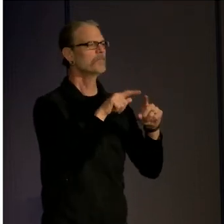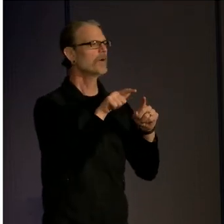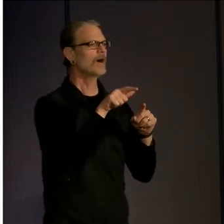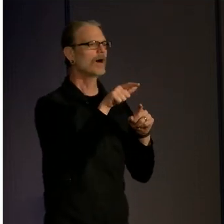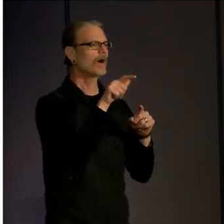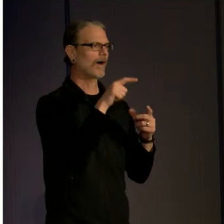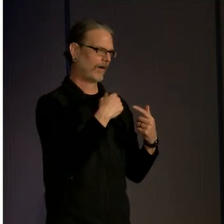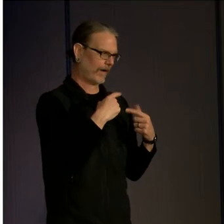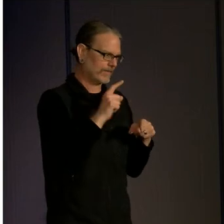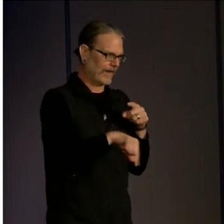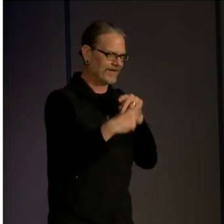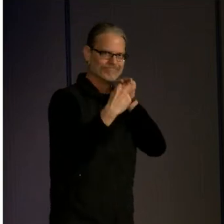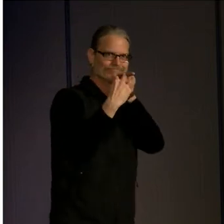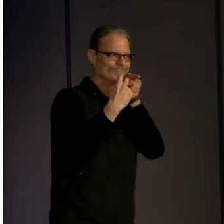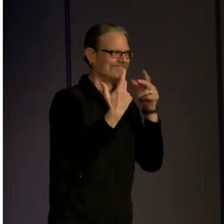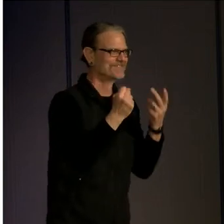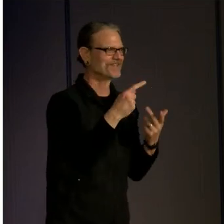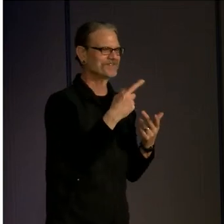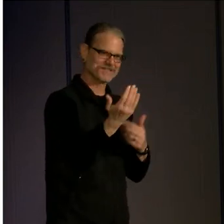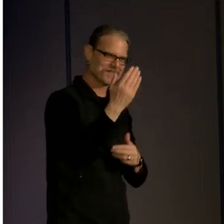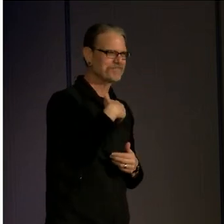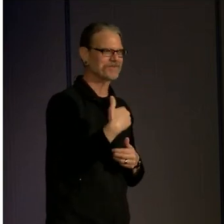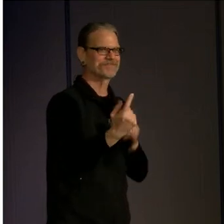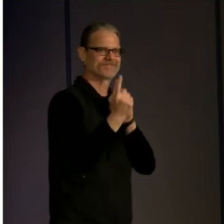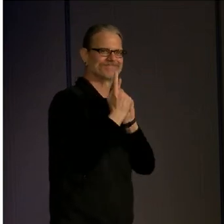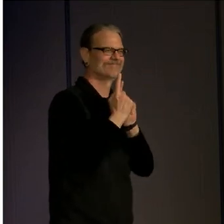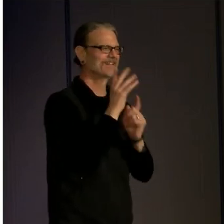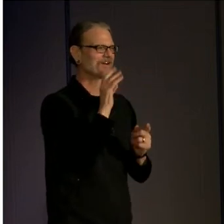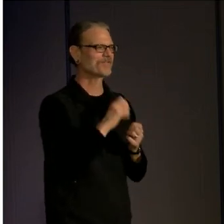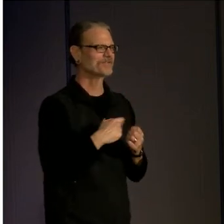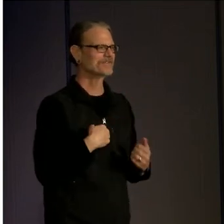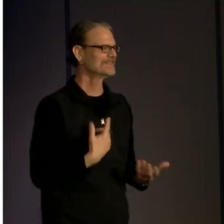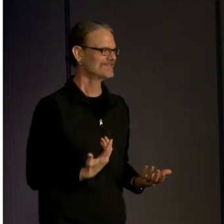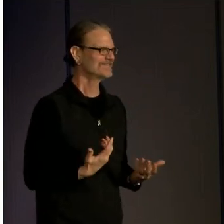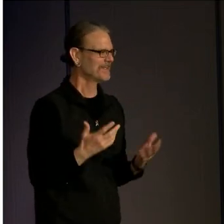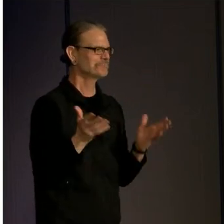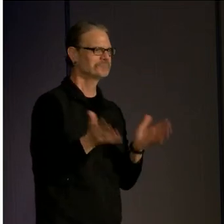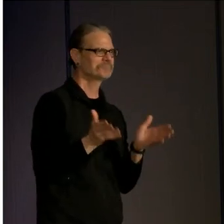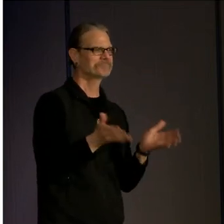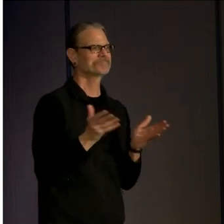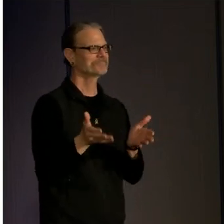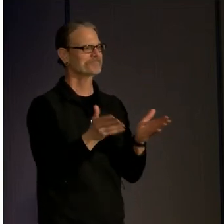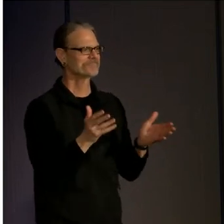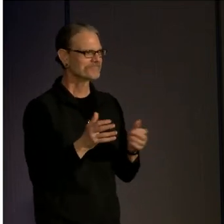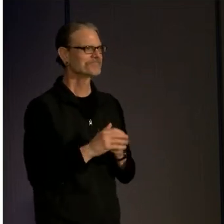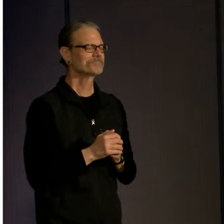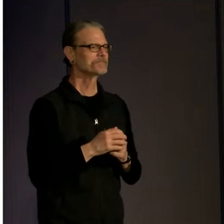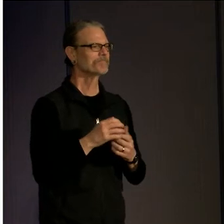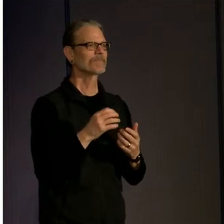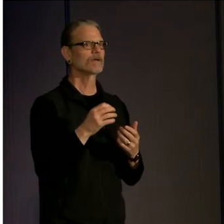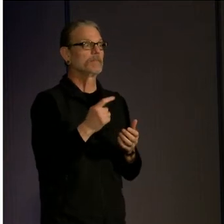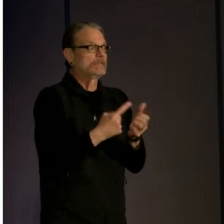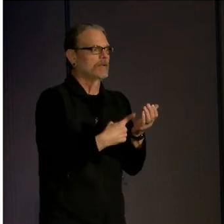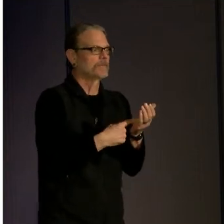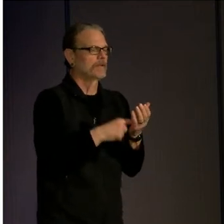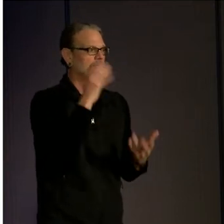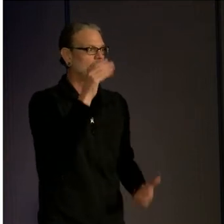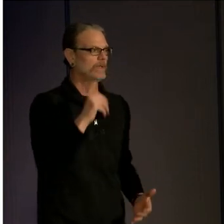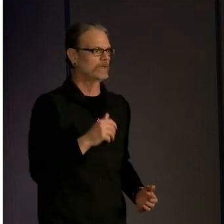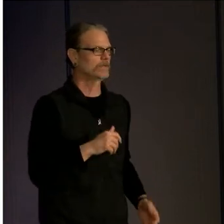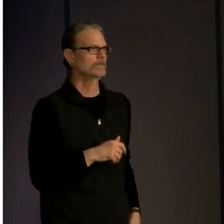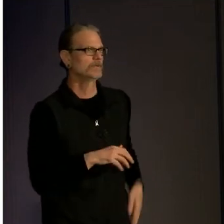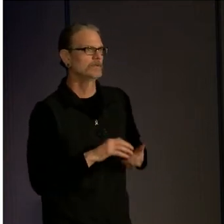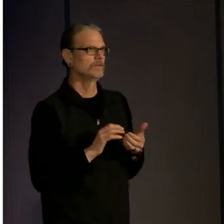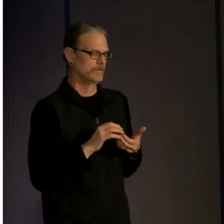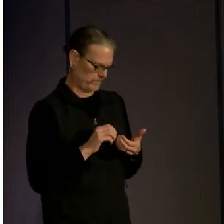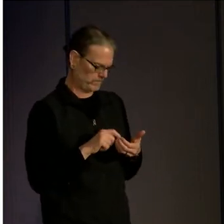And for me in particular, even if I have an earpiece in, it just might mean that I'm checking text messages or whatnot. But